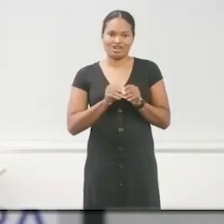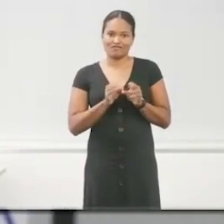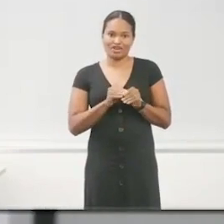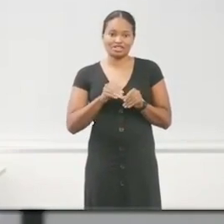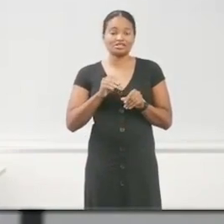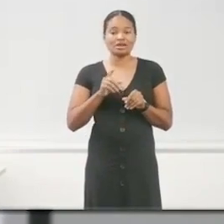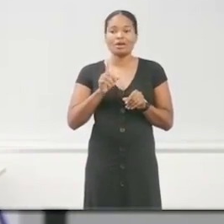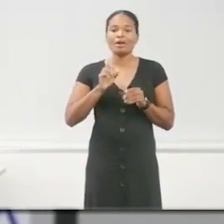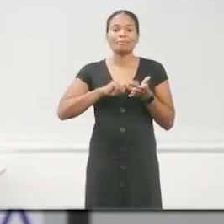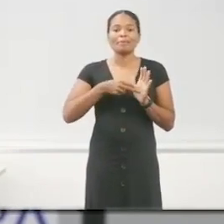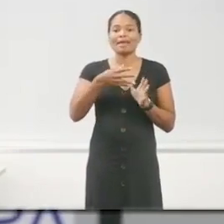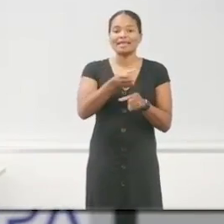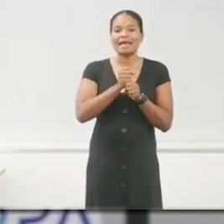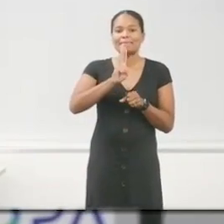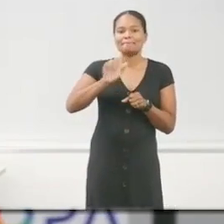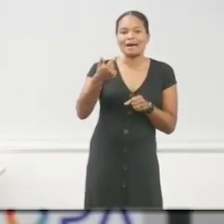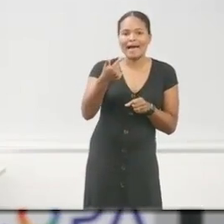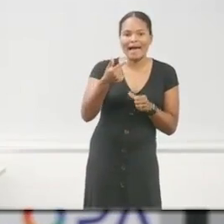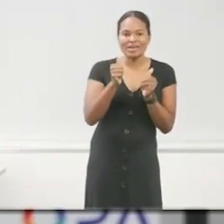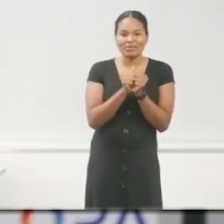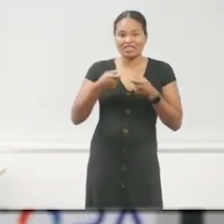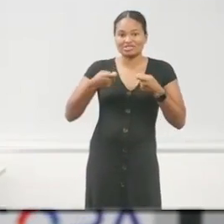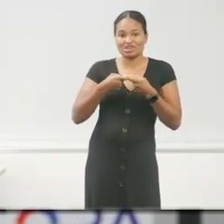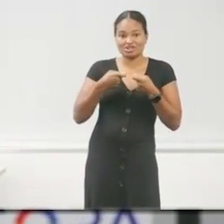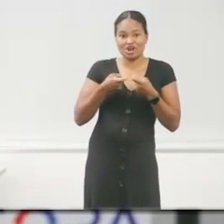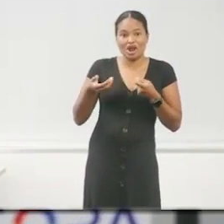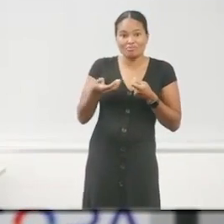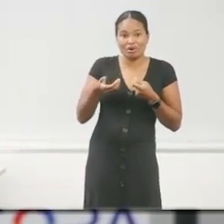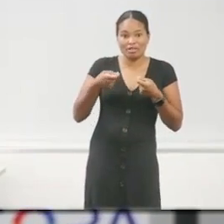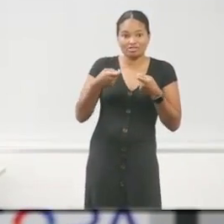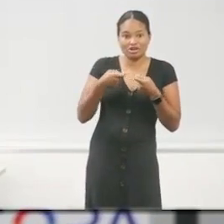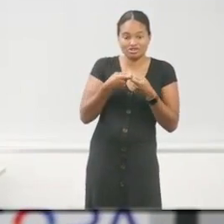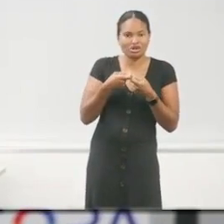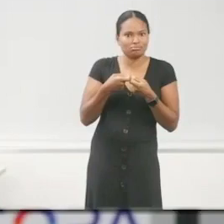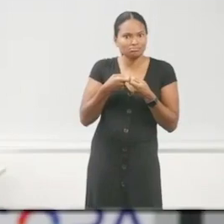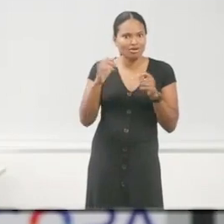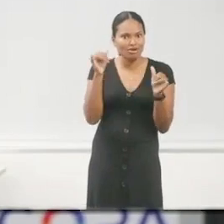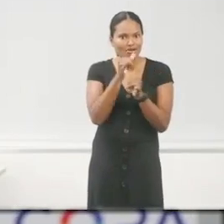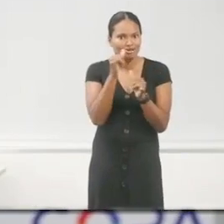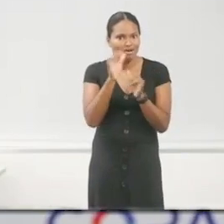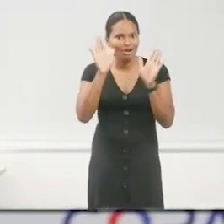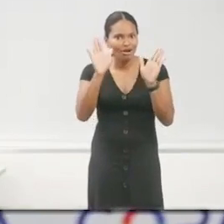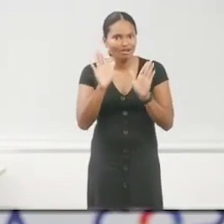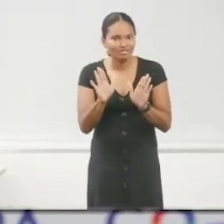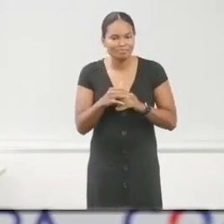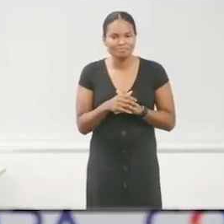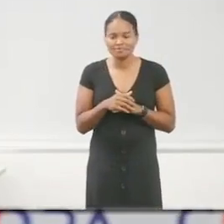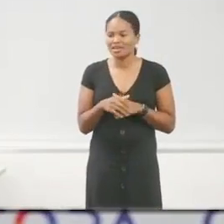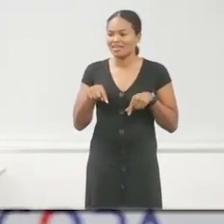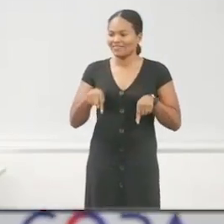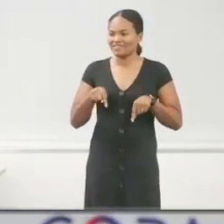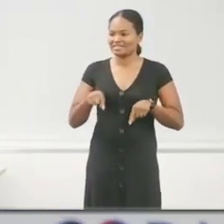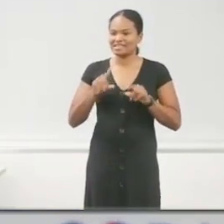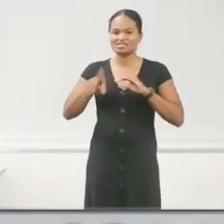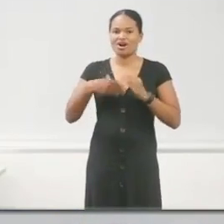bag with that battery charger and those cables. You know what? This is all about resilience today.